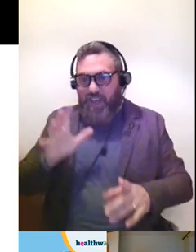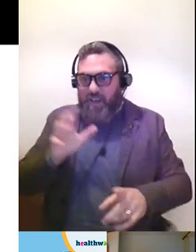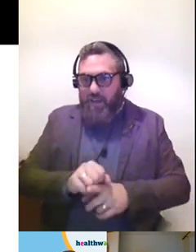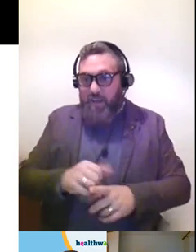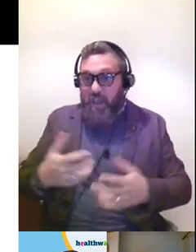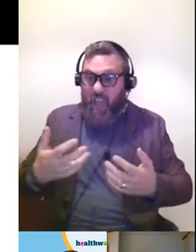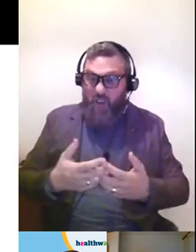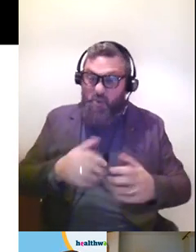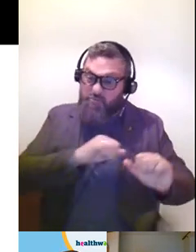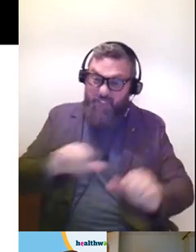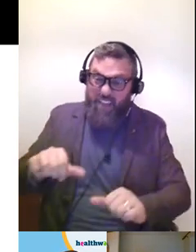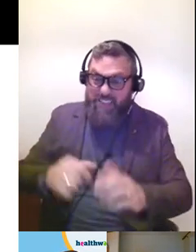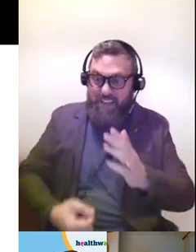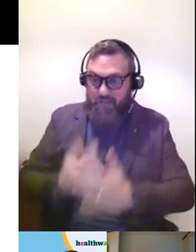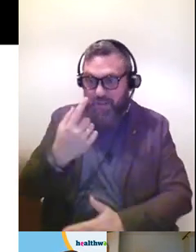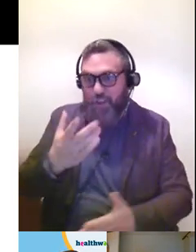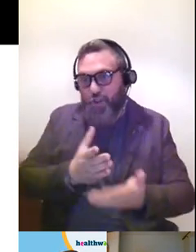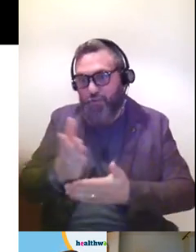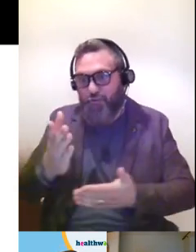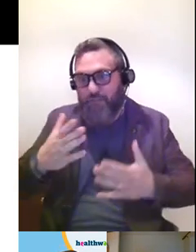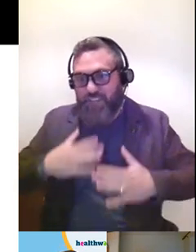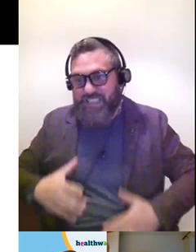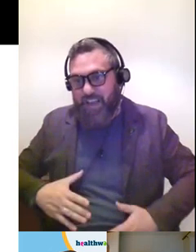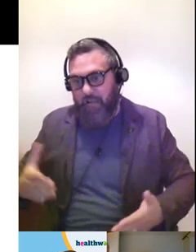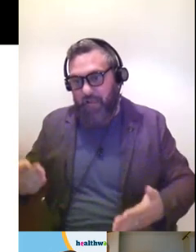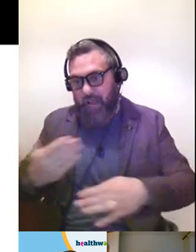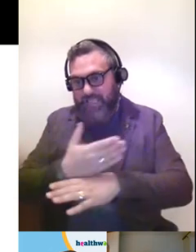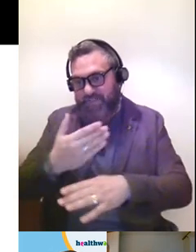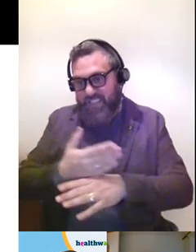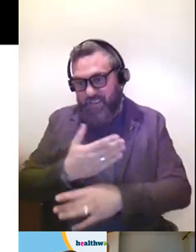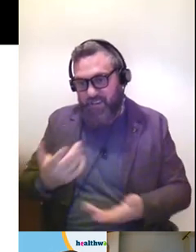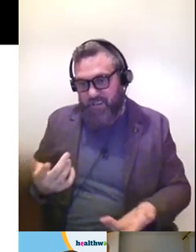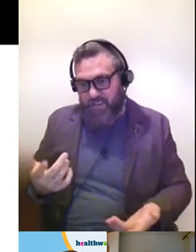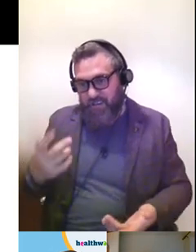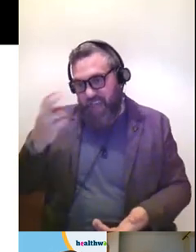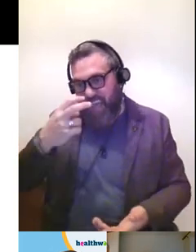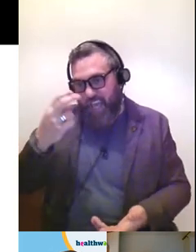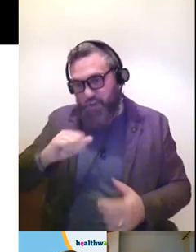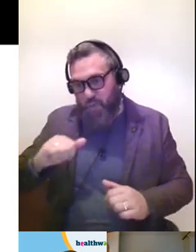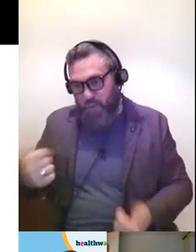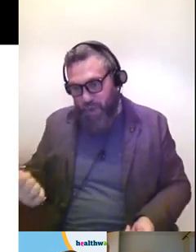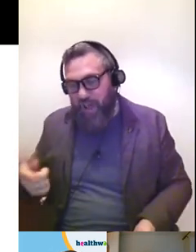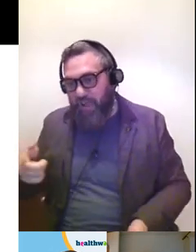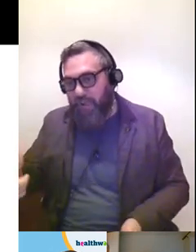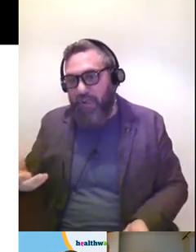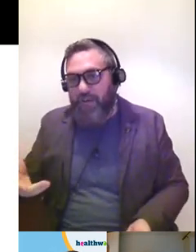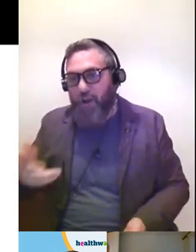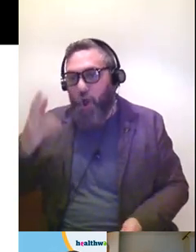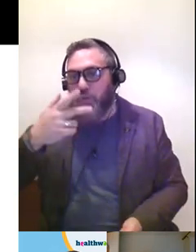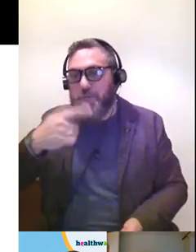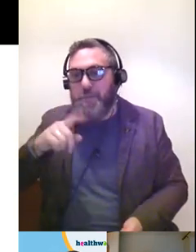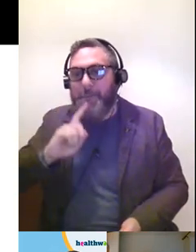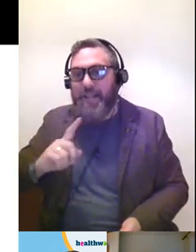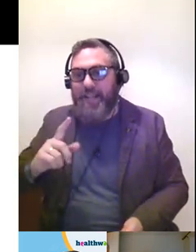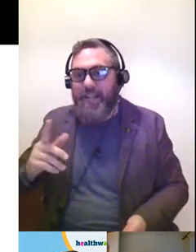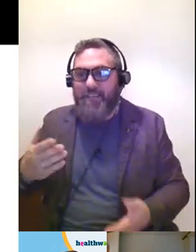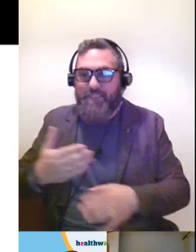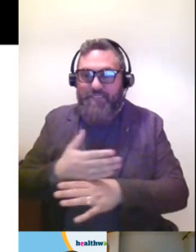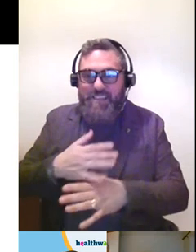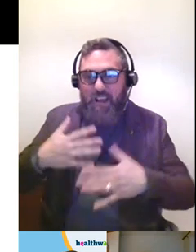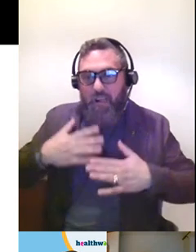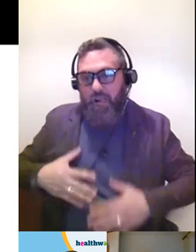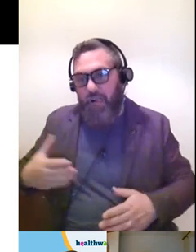help prevent that from happening? Physical activity plays a part there. Aging well, physical activity for older adults, and all the work we did through COVID with the